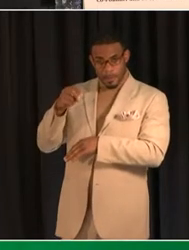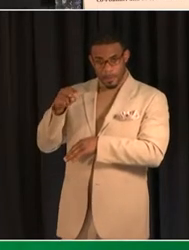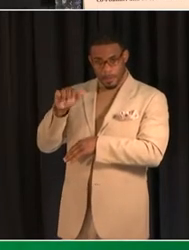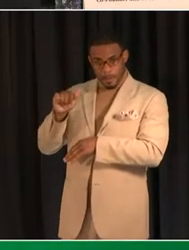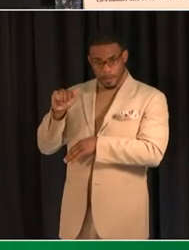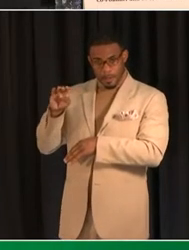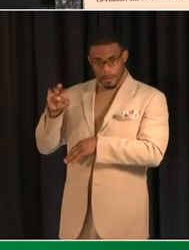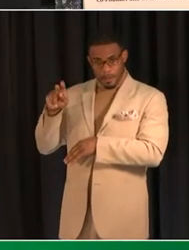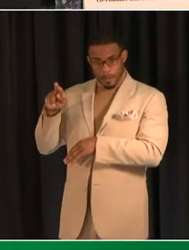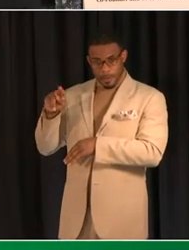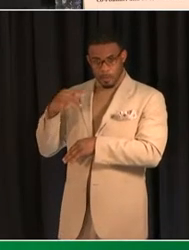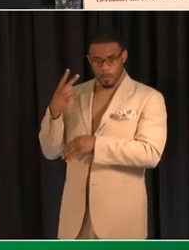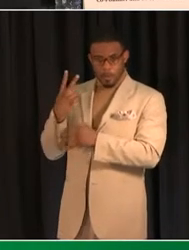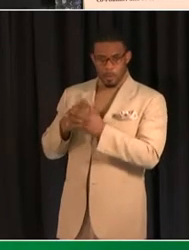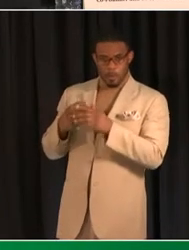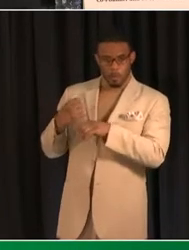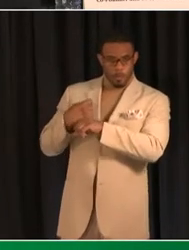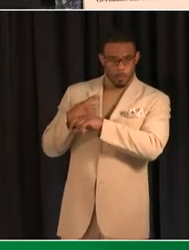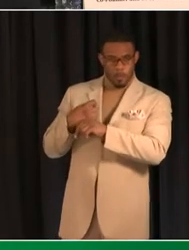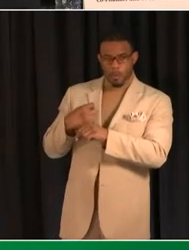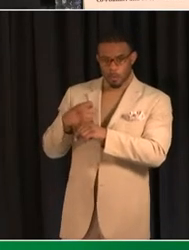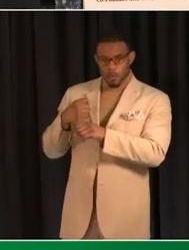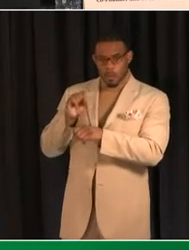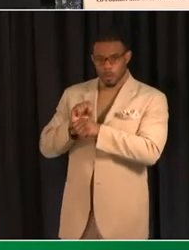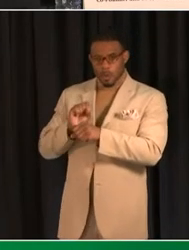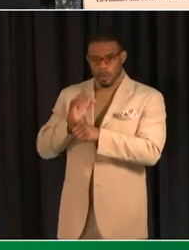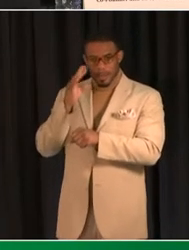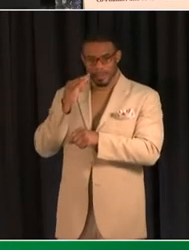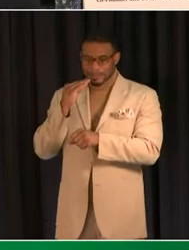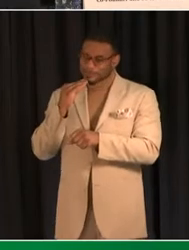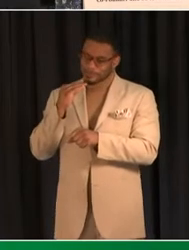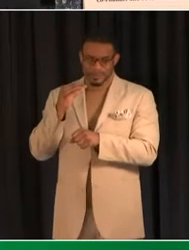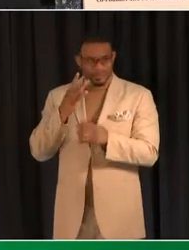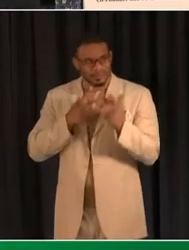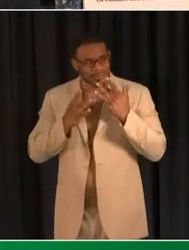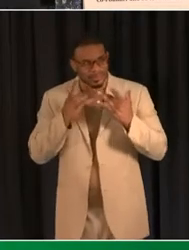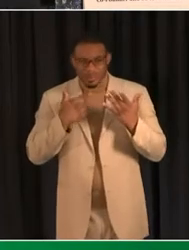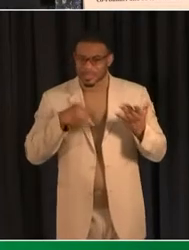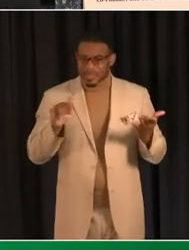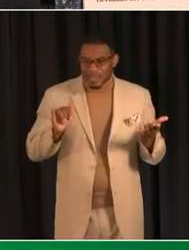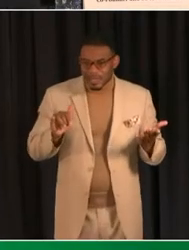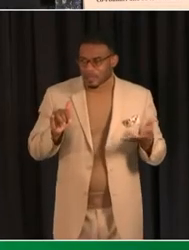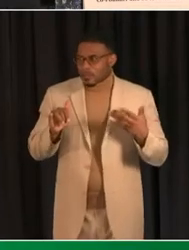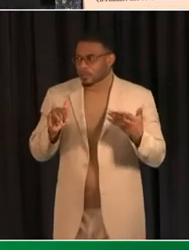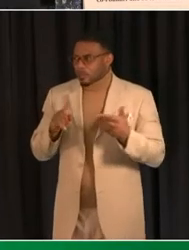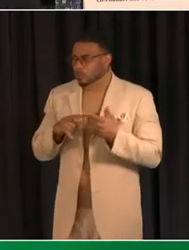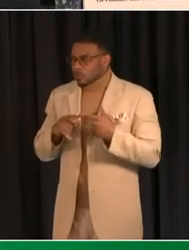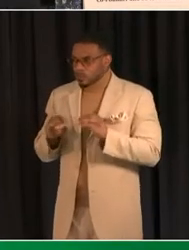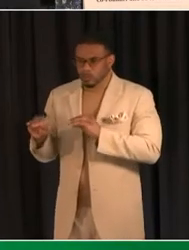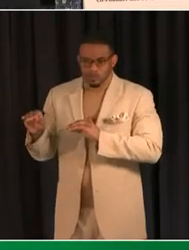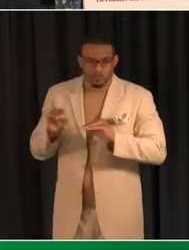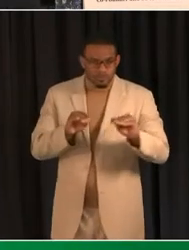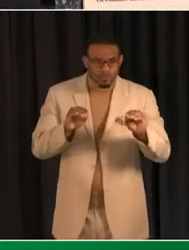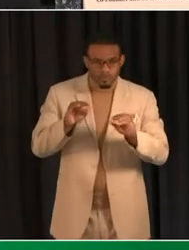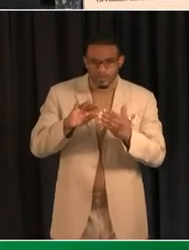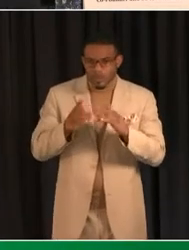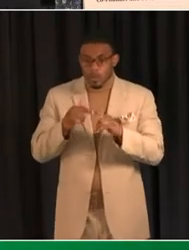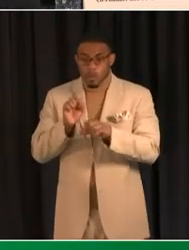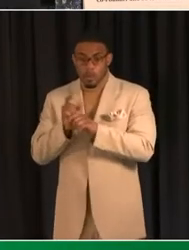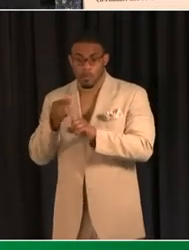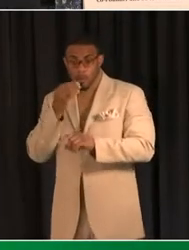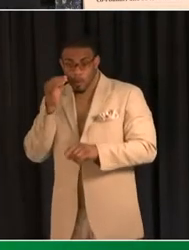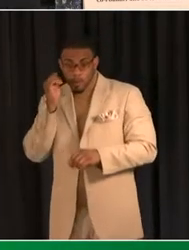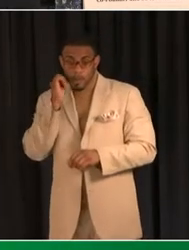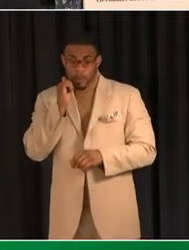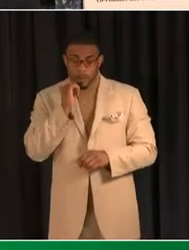Maisha Burt. We are both remote workers that have experienced the inefficiencies on what it's like to move about the city or